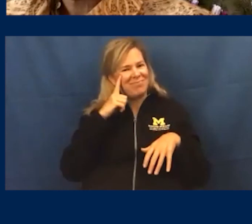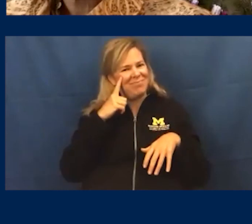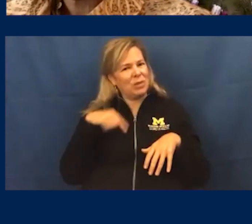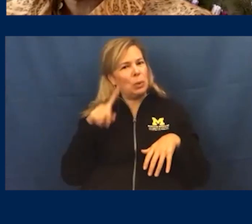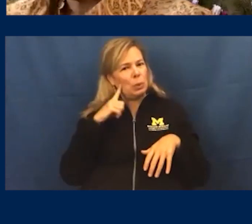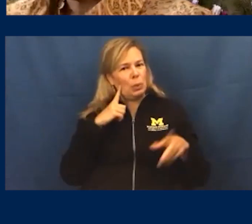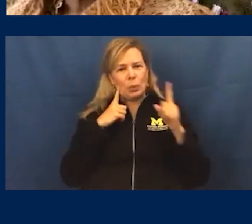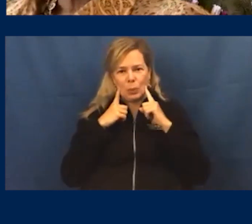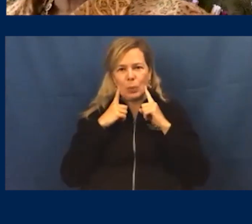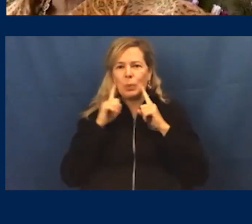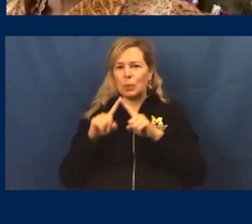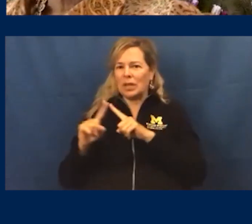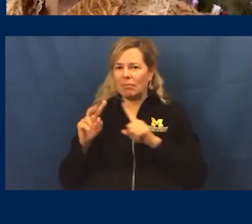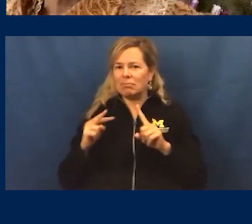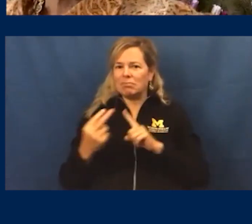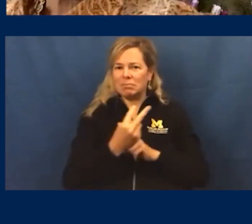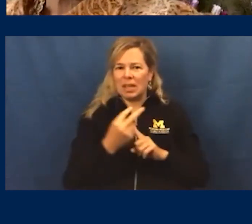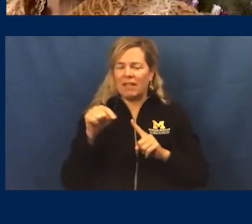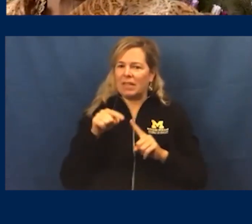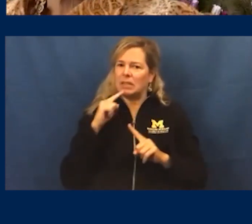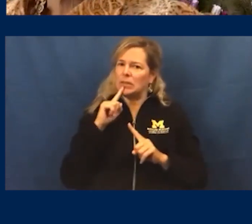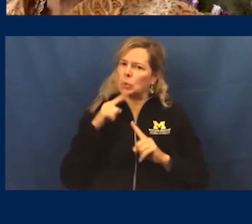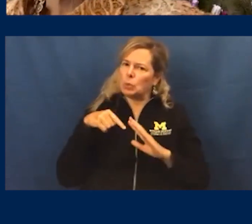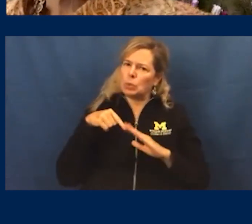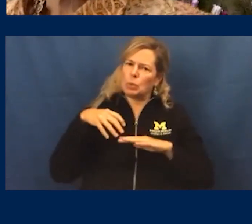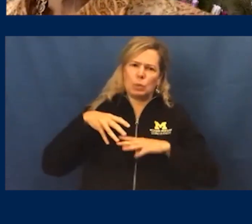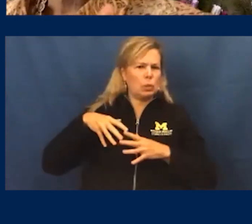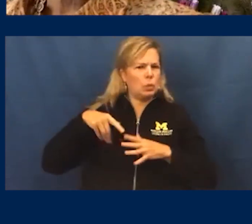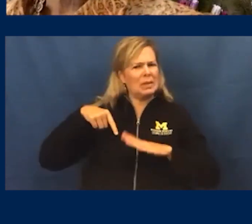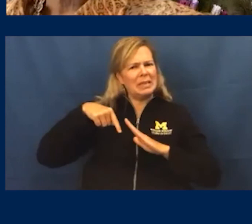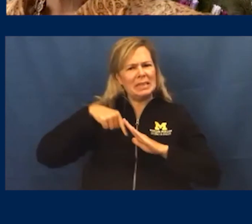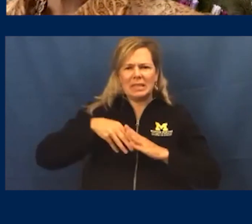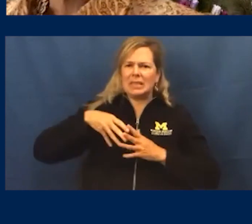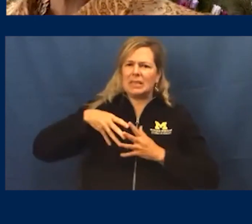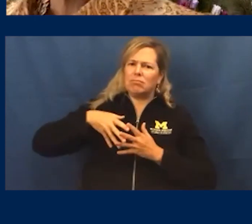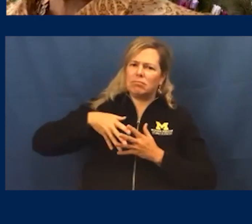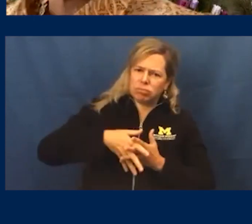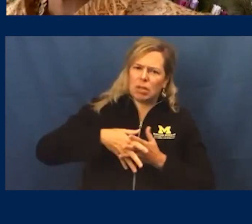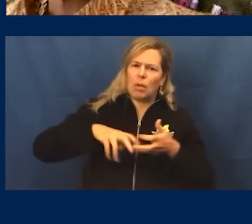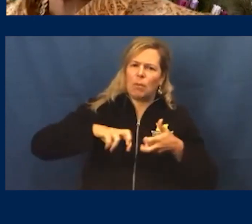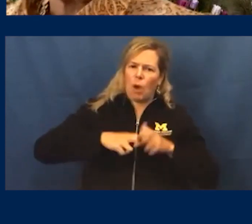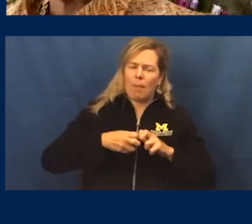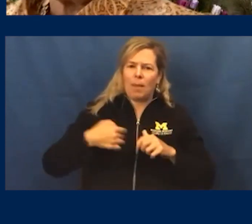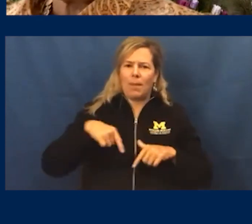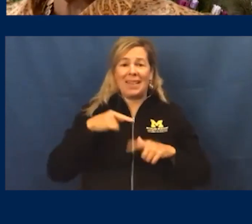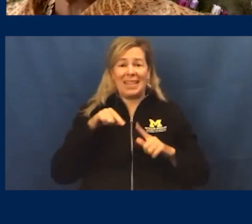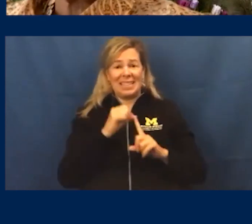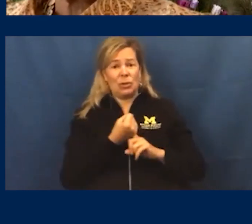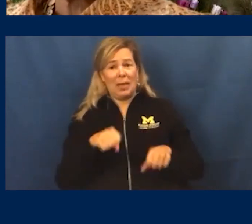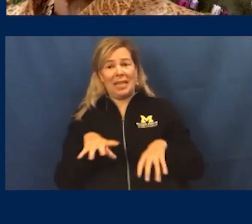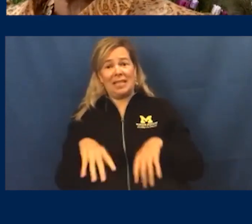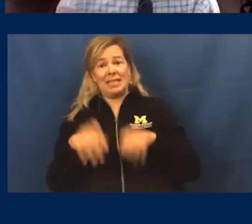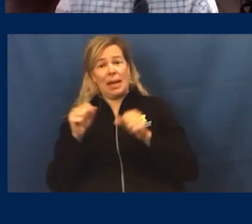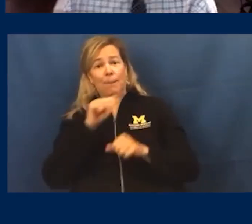this very deep-rooted problem situation that we can take personal action on. Back to you, Dr. Brown. Thank